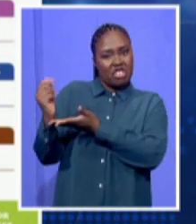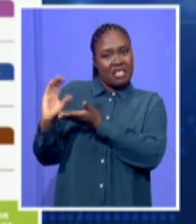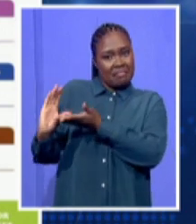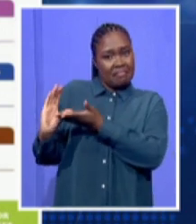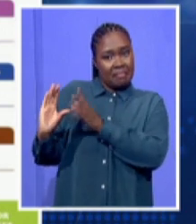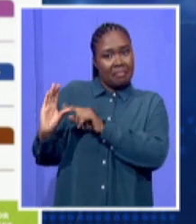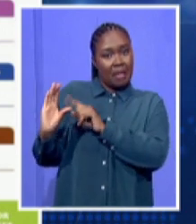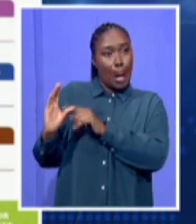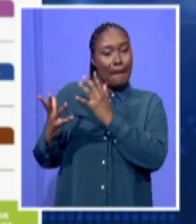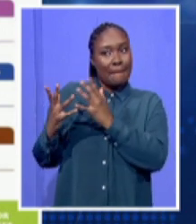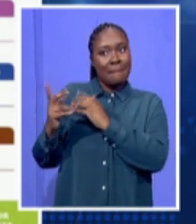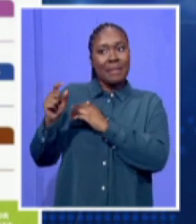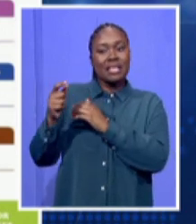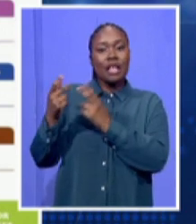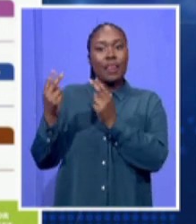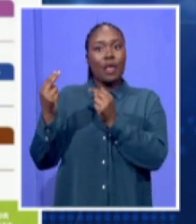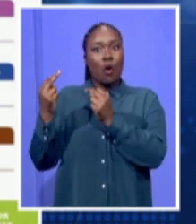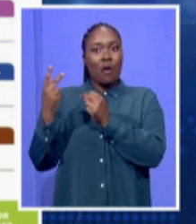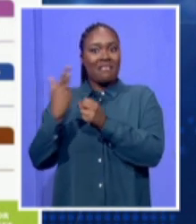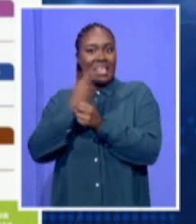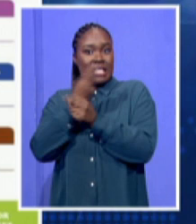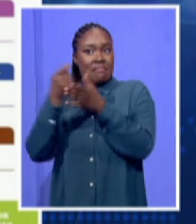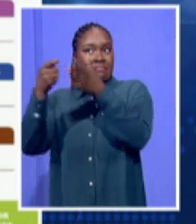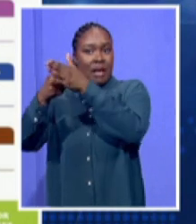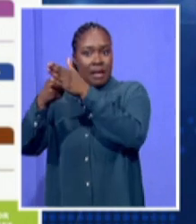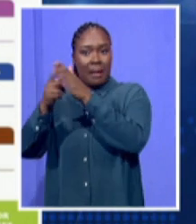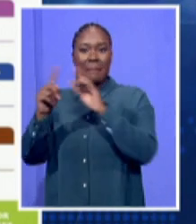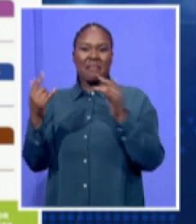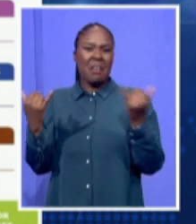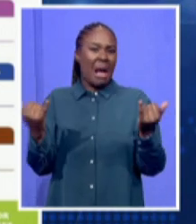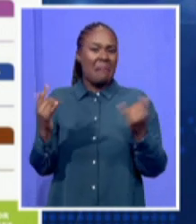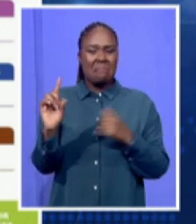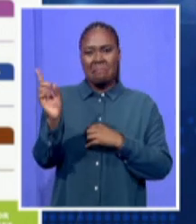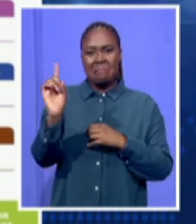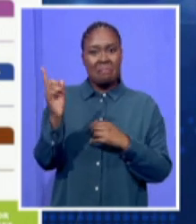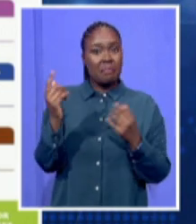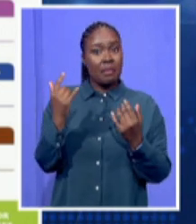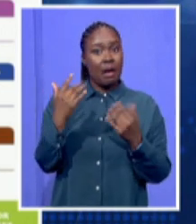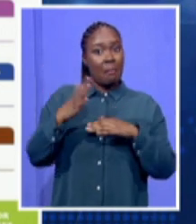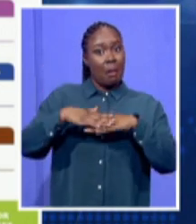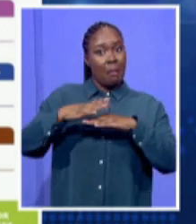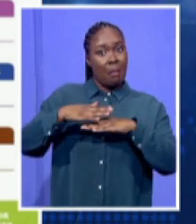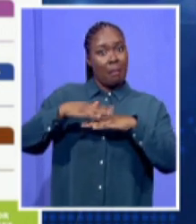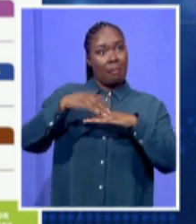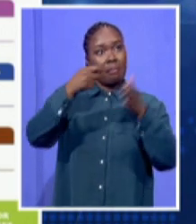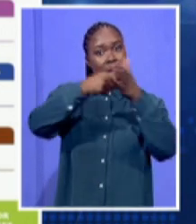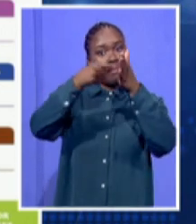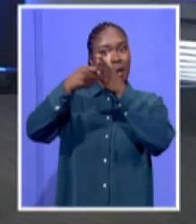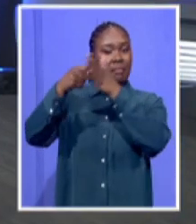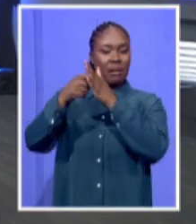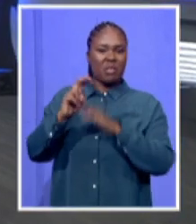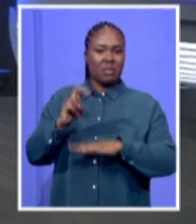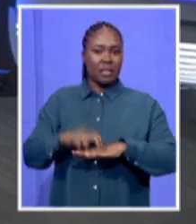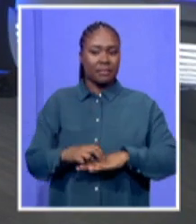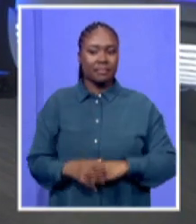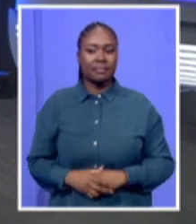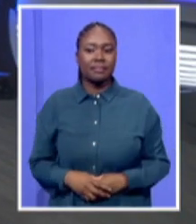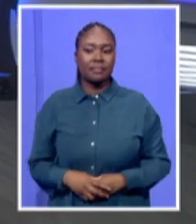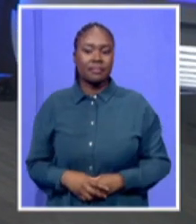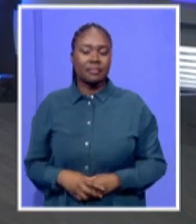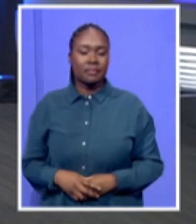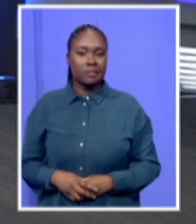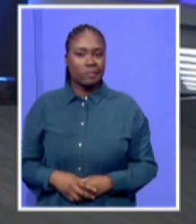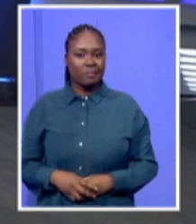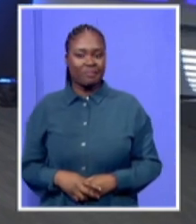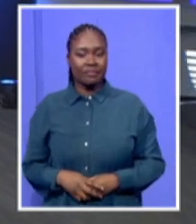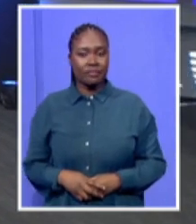different vaccines, but right now there would be no purpose of buying additional vaccines. And just in terms of legislation, we're no